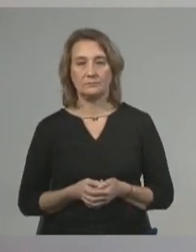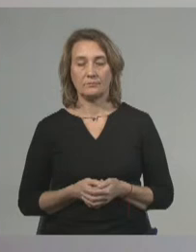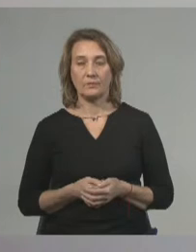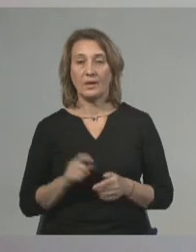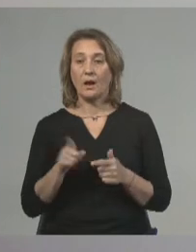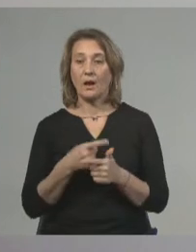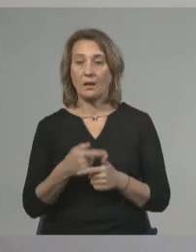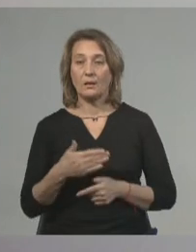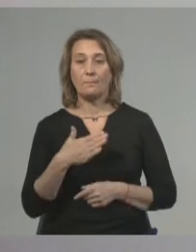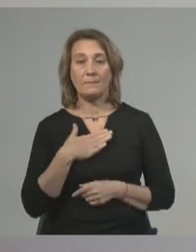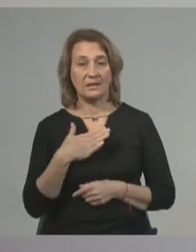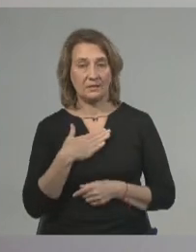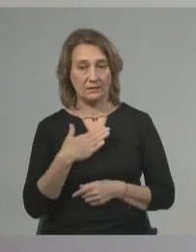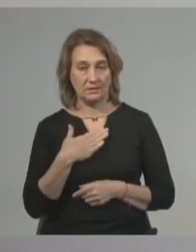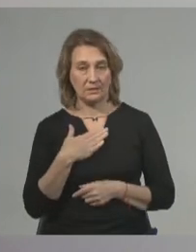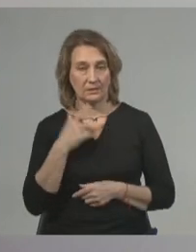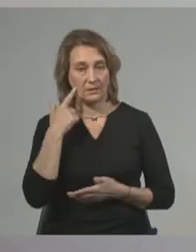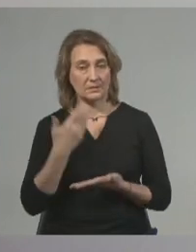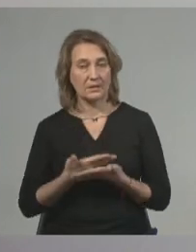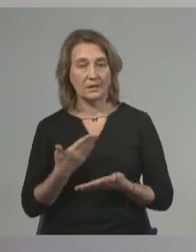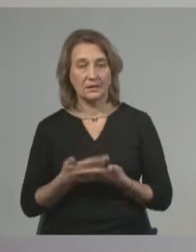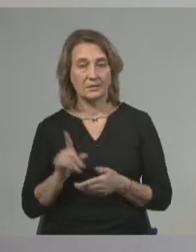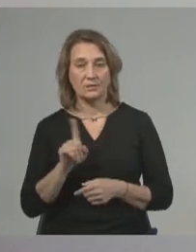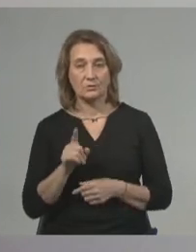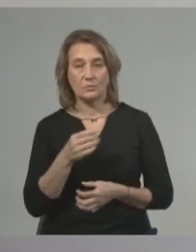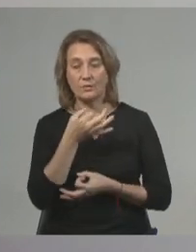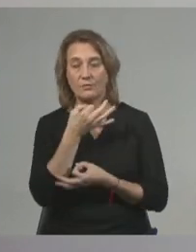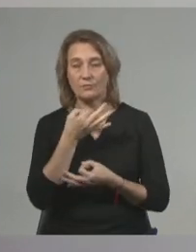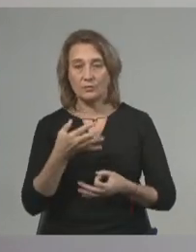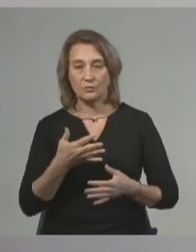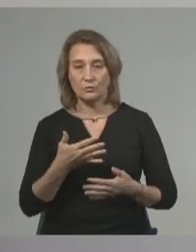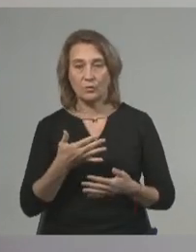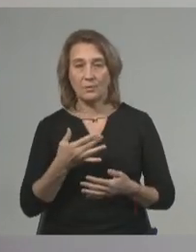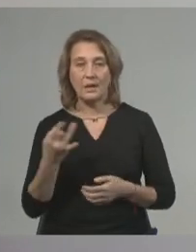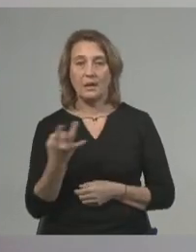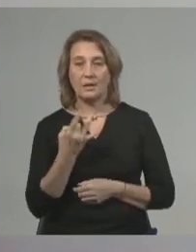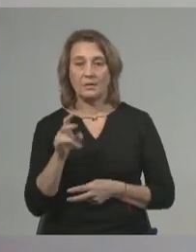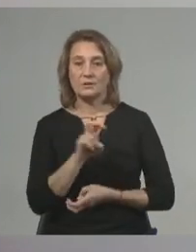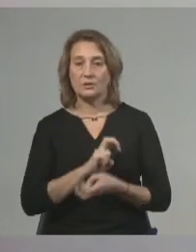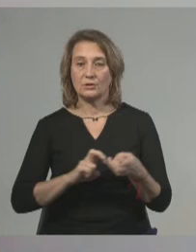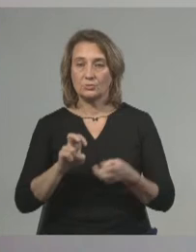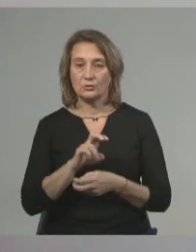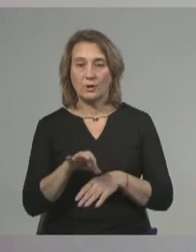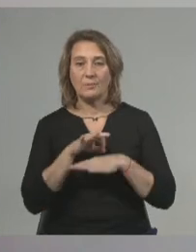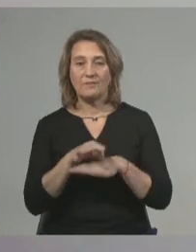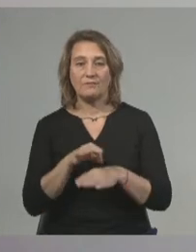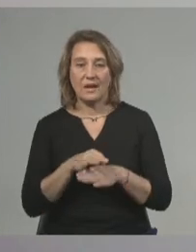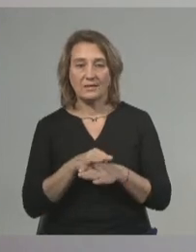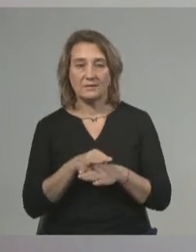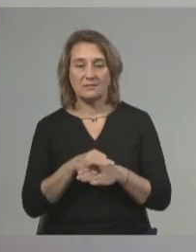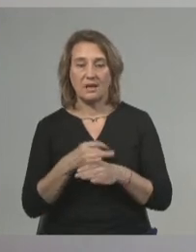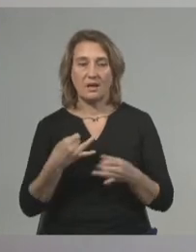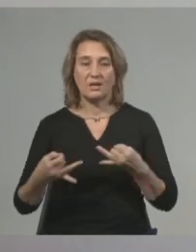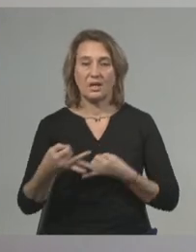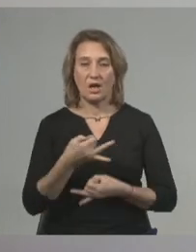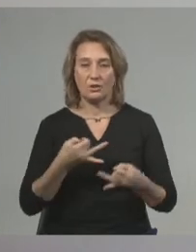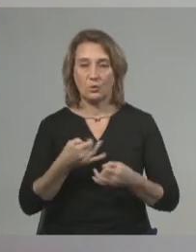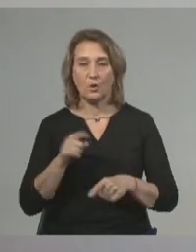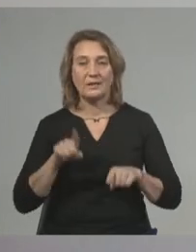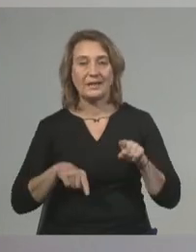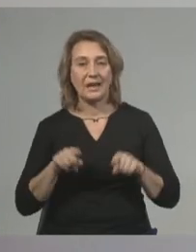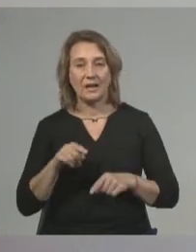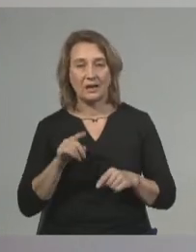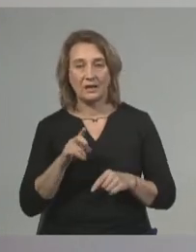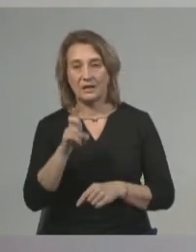that we come maybe from a market where the the technology is has penetrated slightly less than in other parts of the world i think that